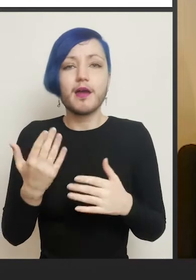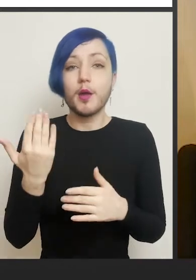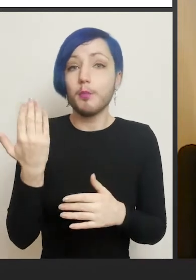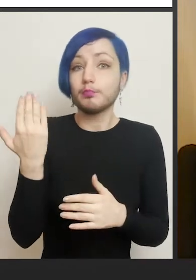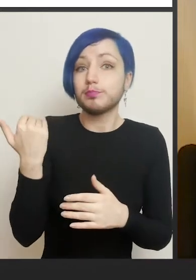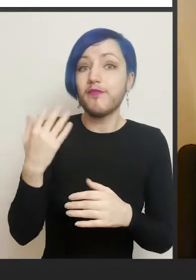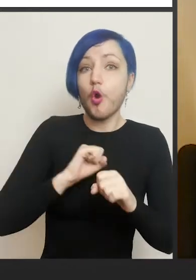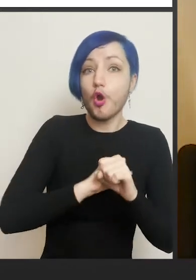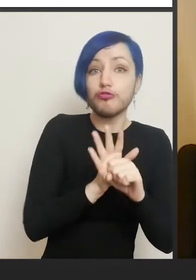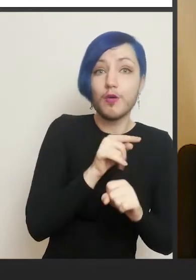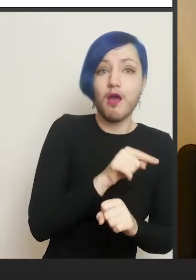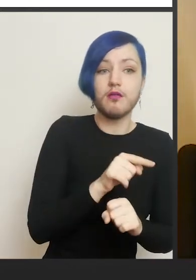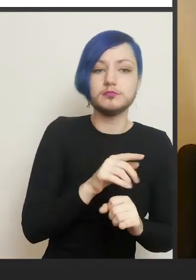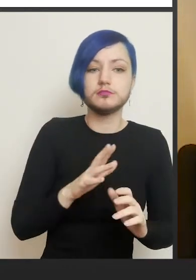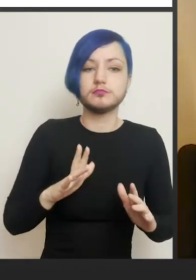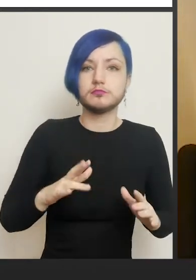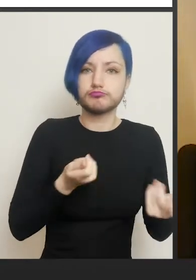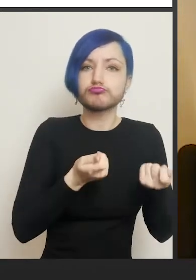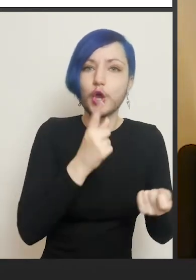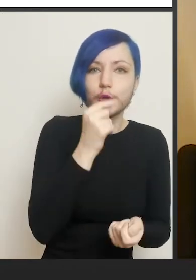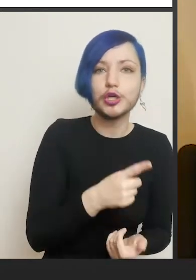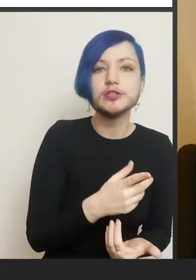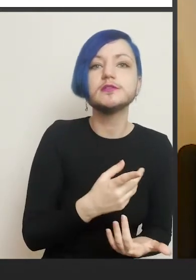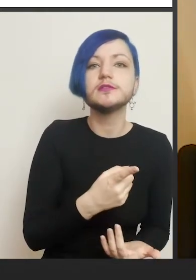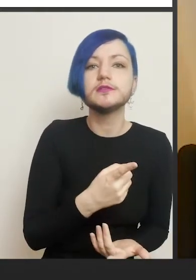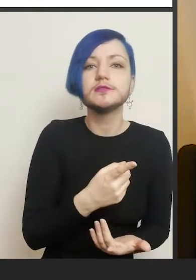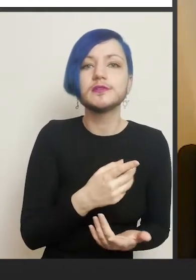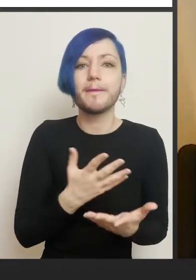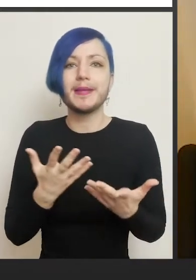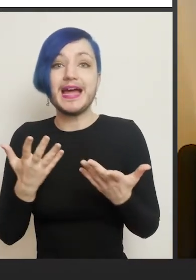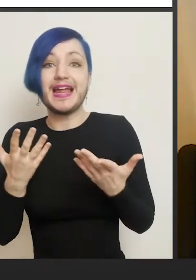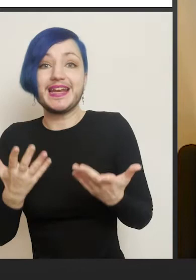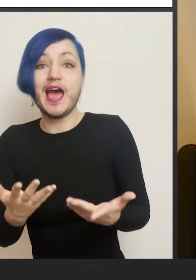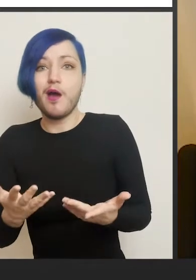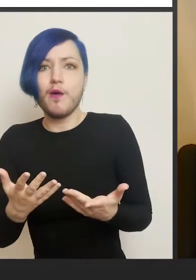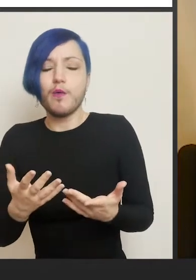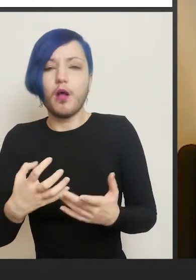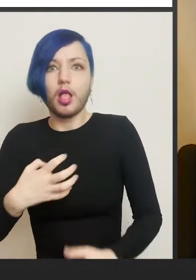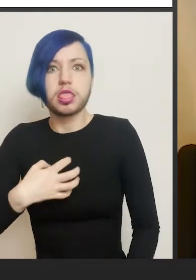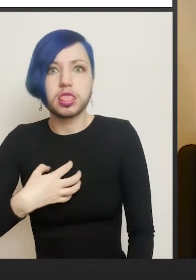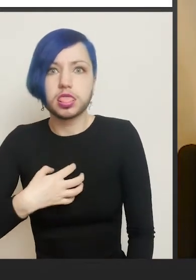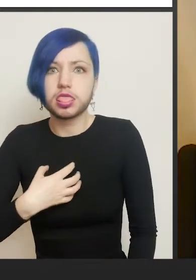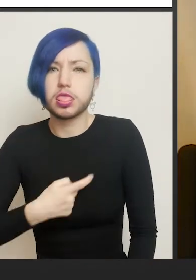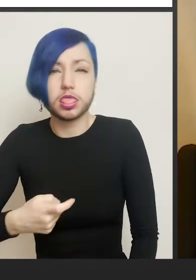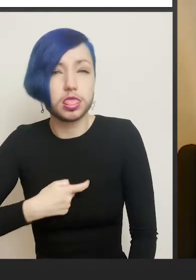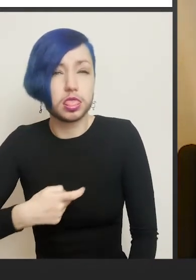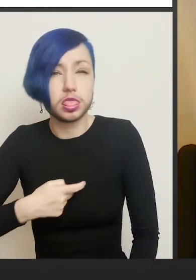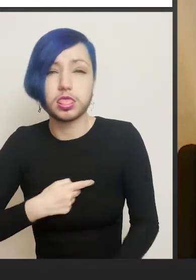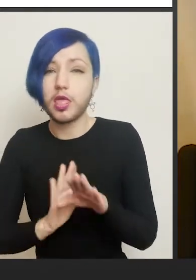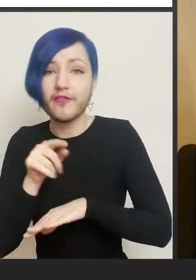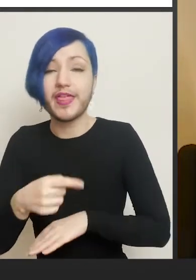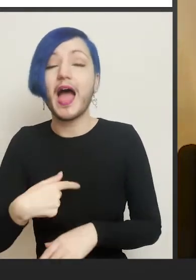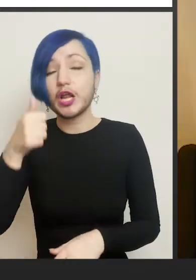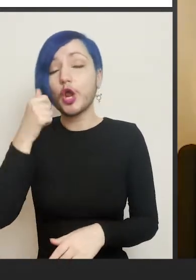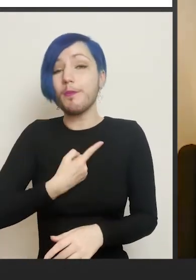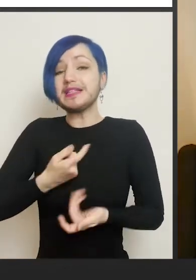were fine before the pandemic, but now they're giving me huge anxiety, and I cope